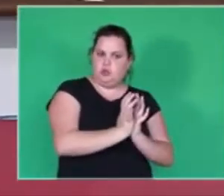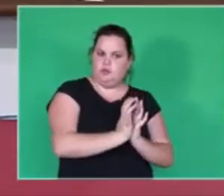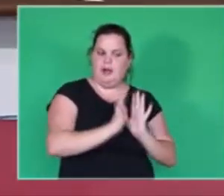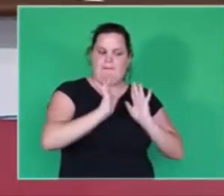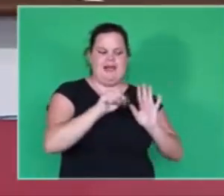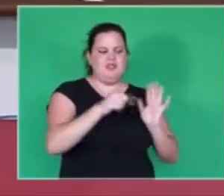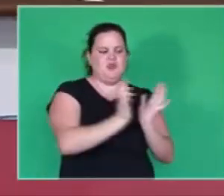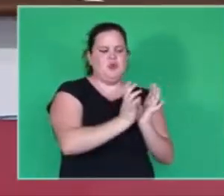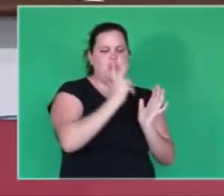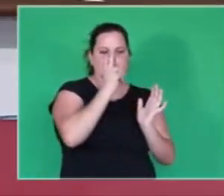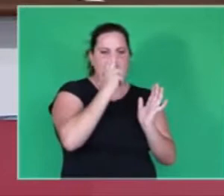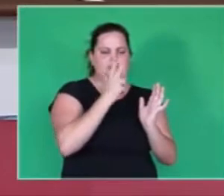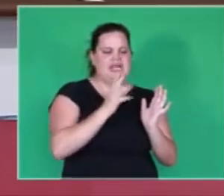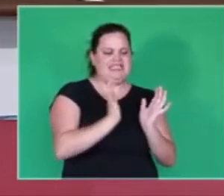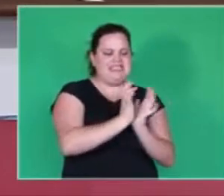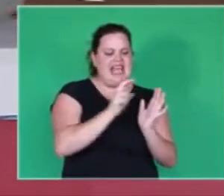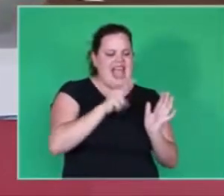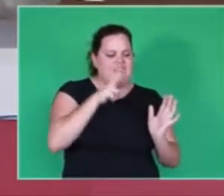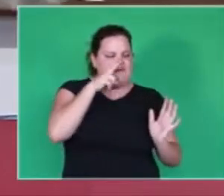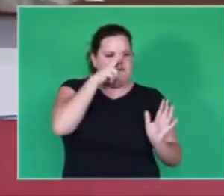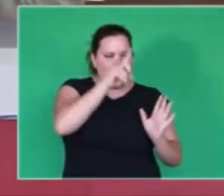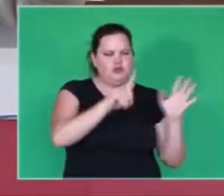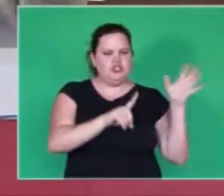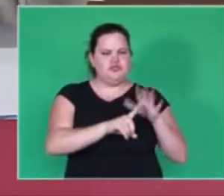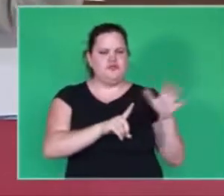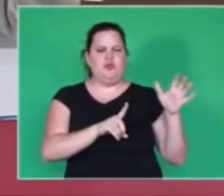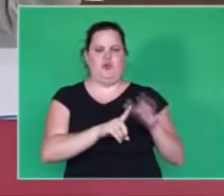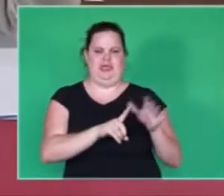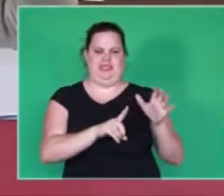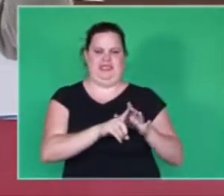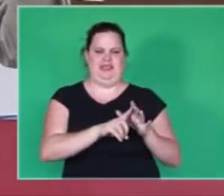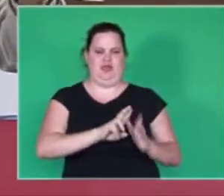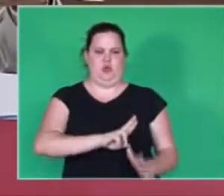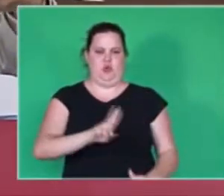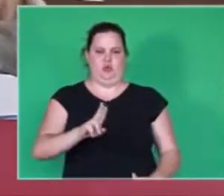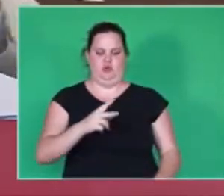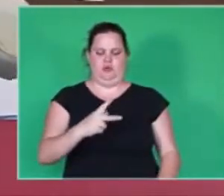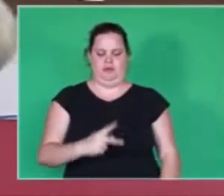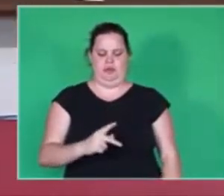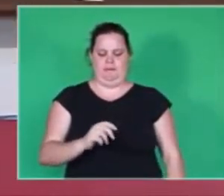they started to be strengthened in the church. They were called the